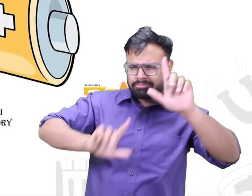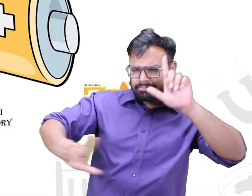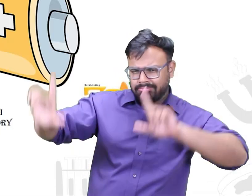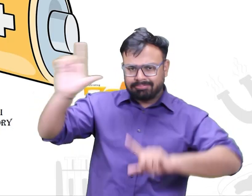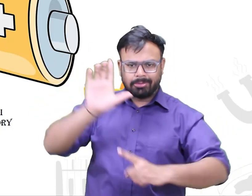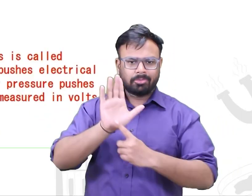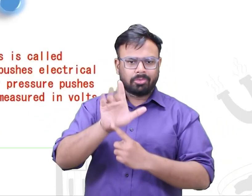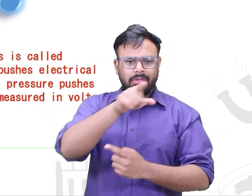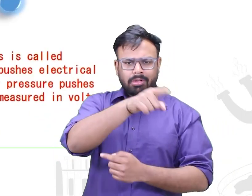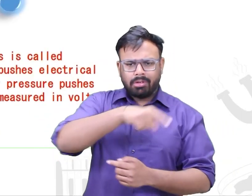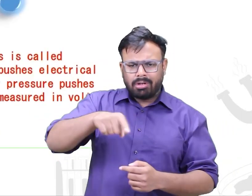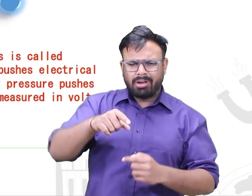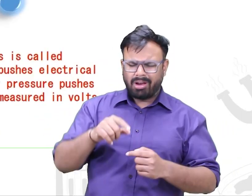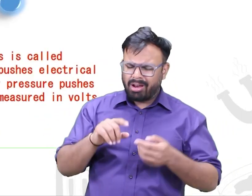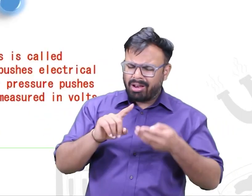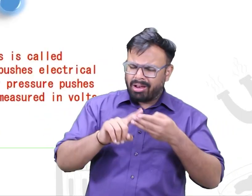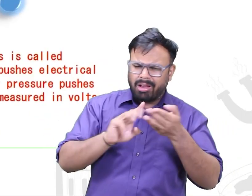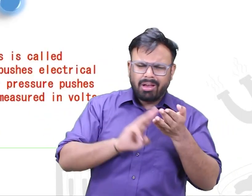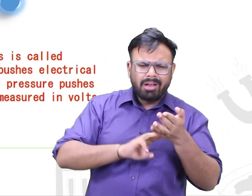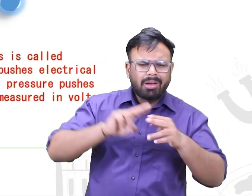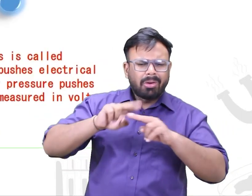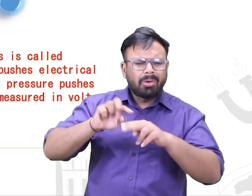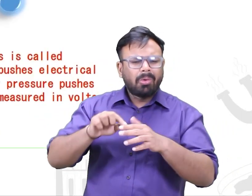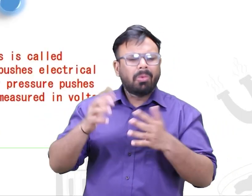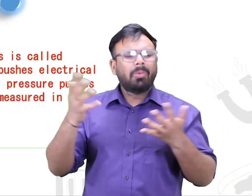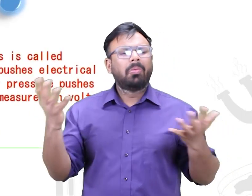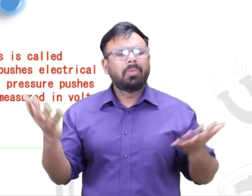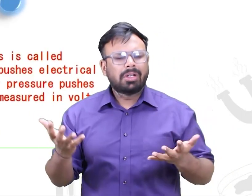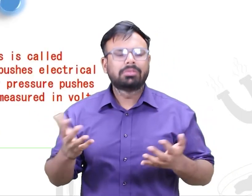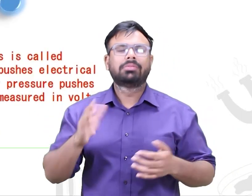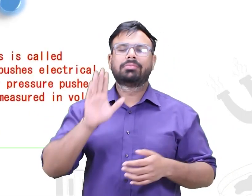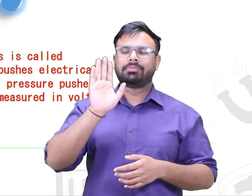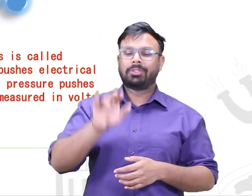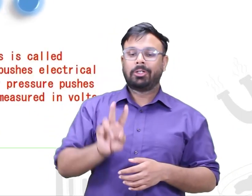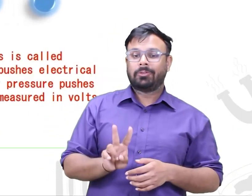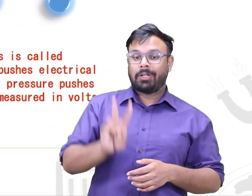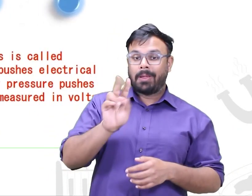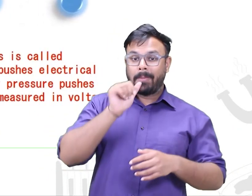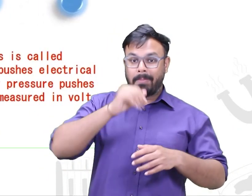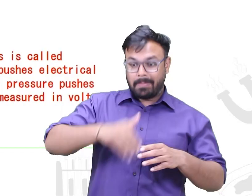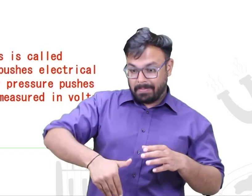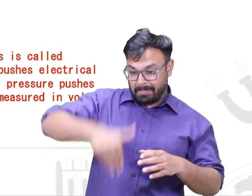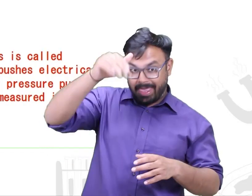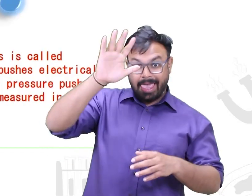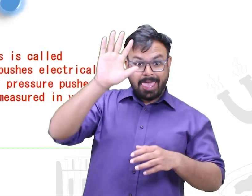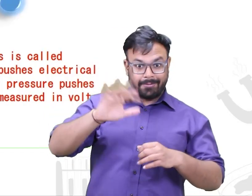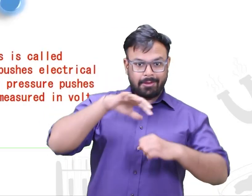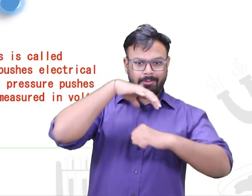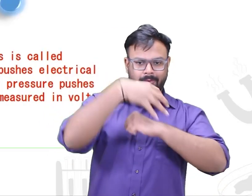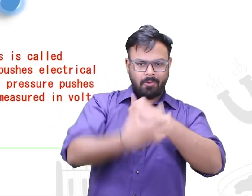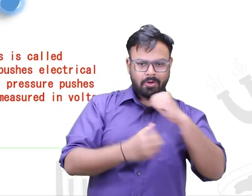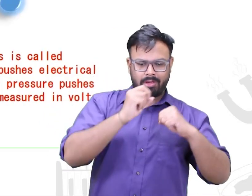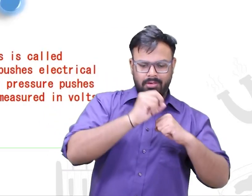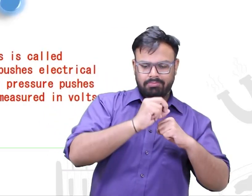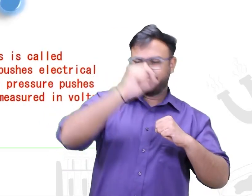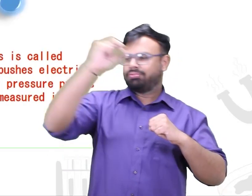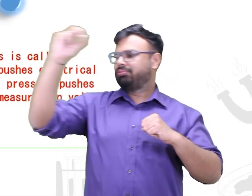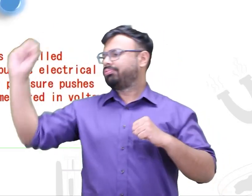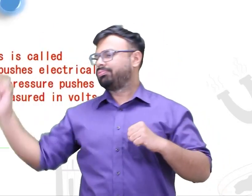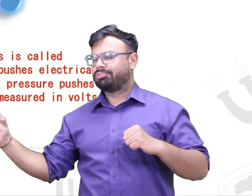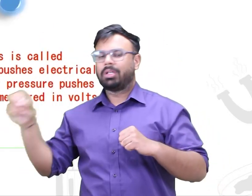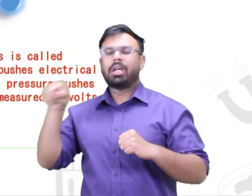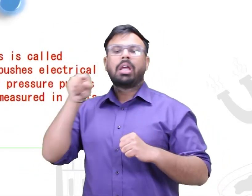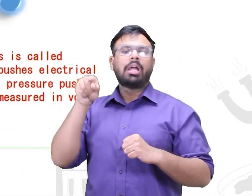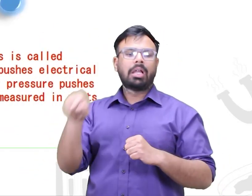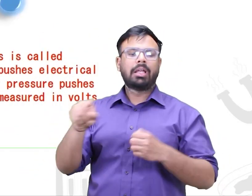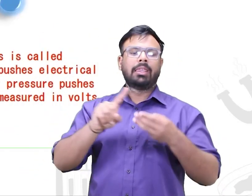force. What is electromotive force? Electromotive force or voltage is used to push electrons from one point to another point.